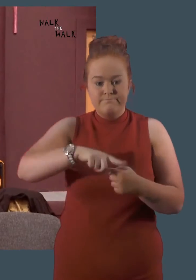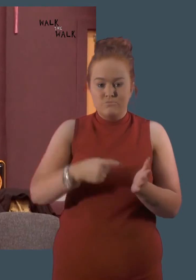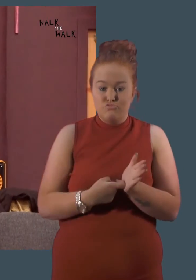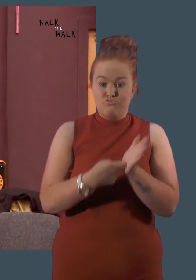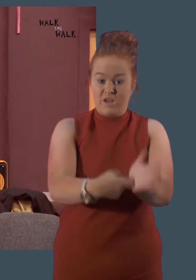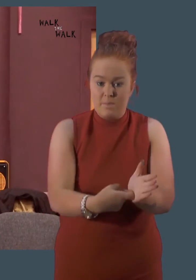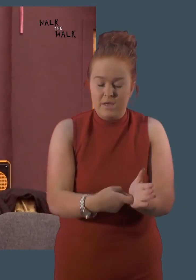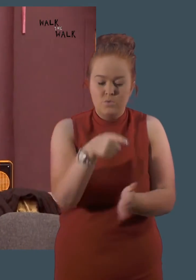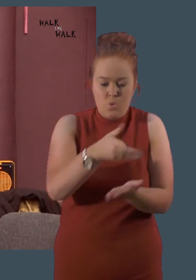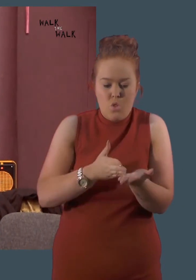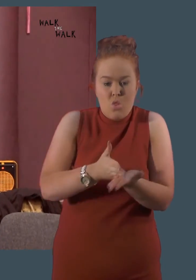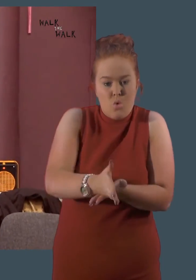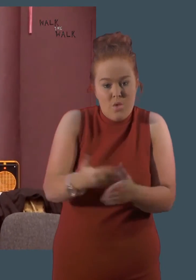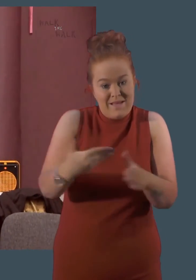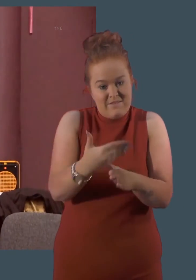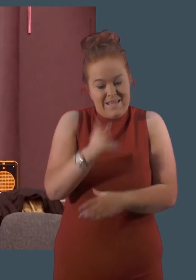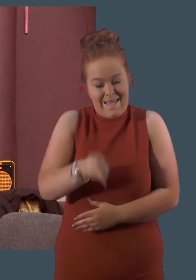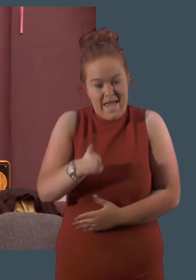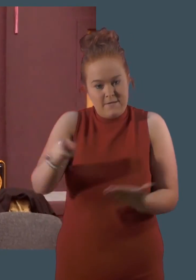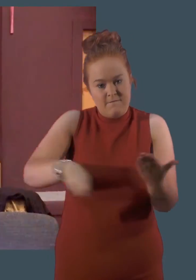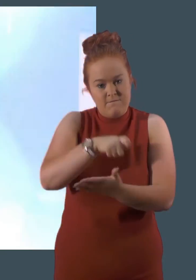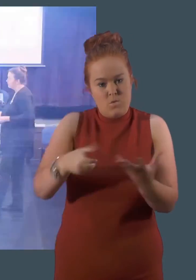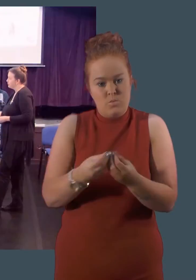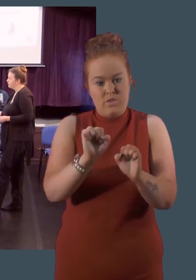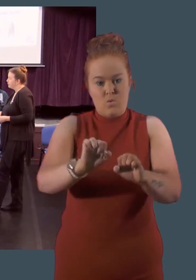things on social media in a public space.